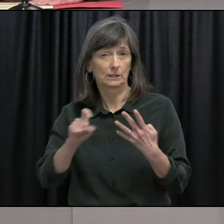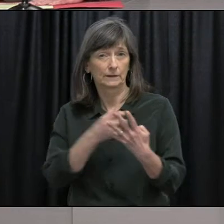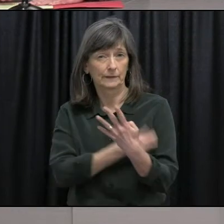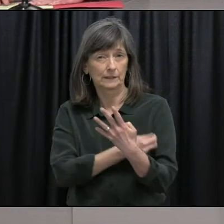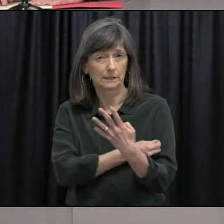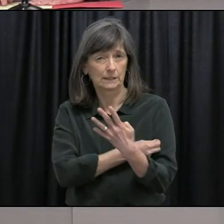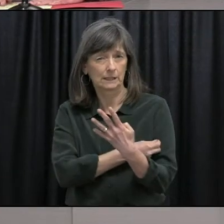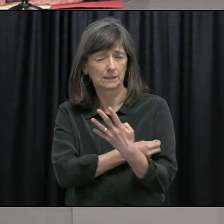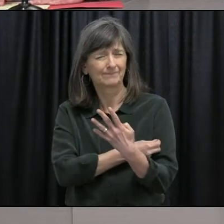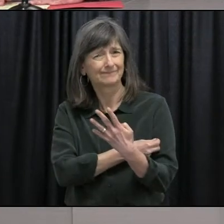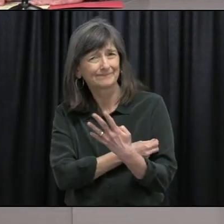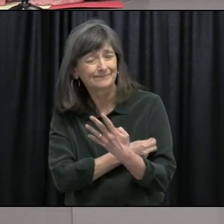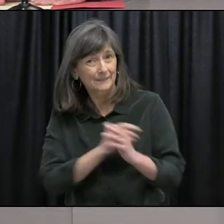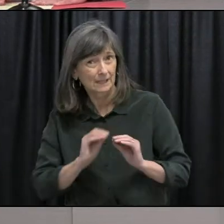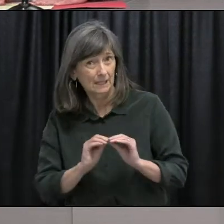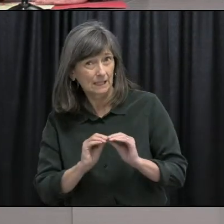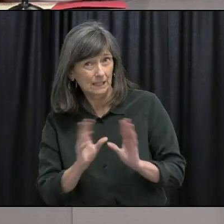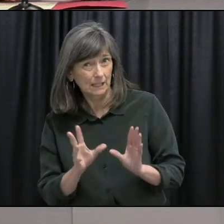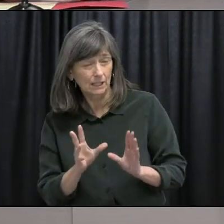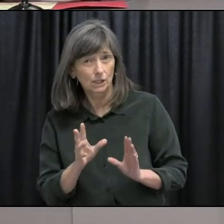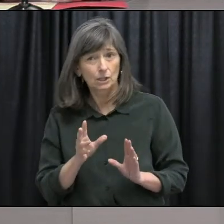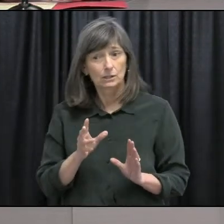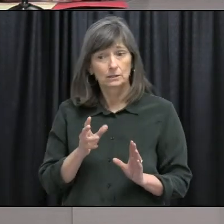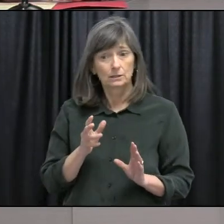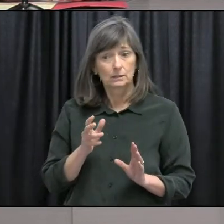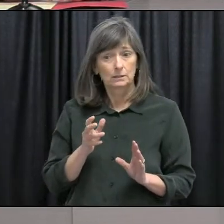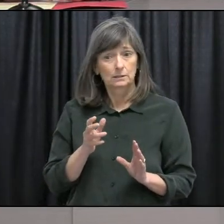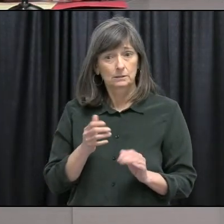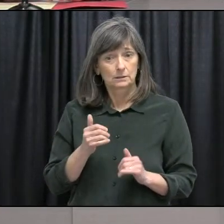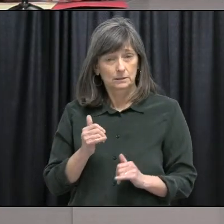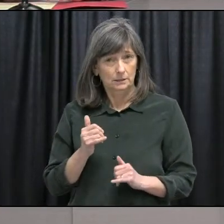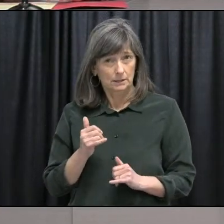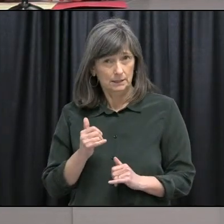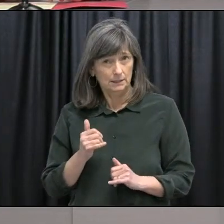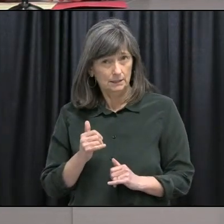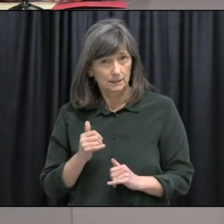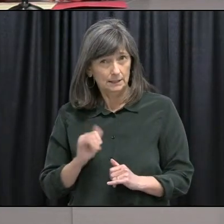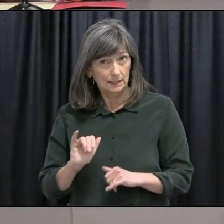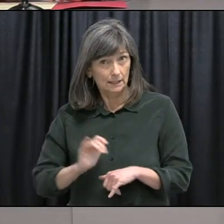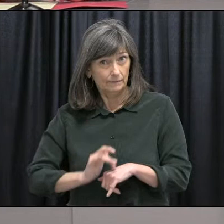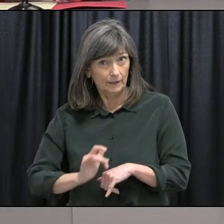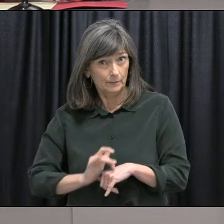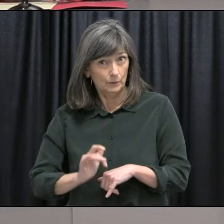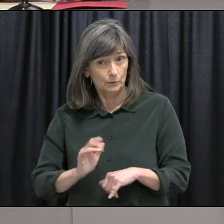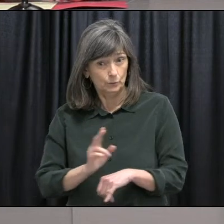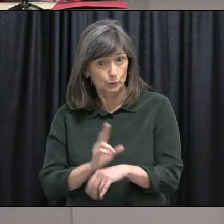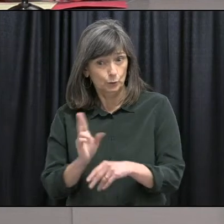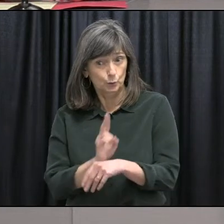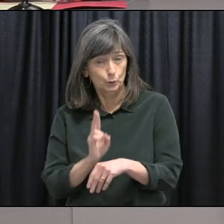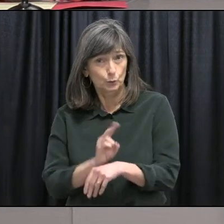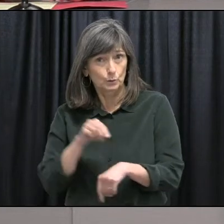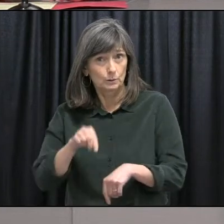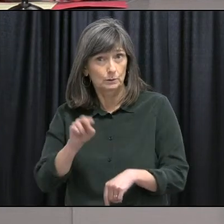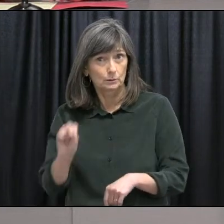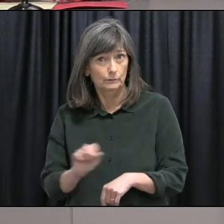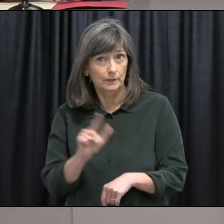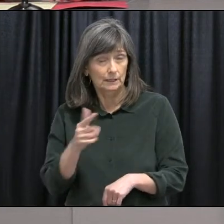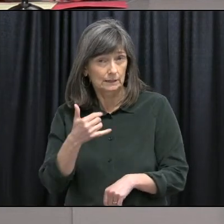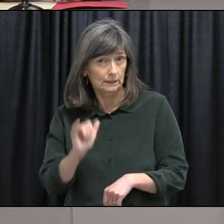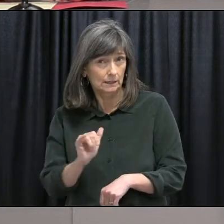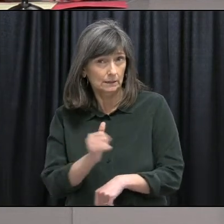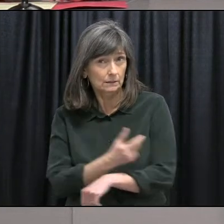so it's still going to be, it's still available, still going